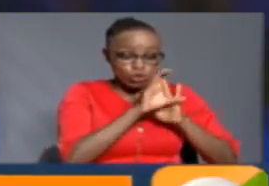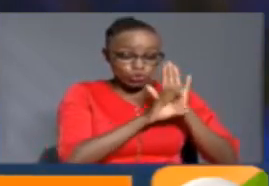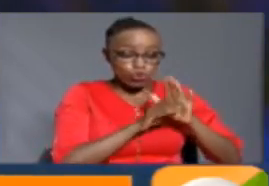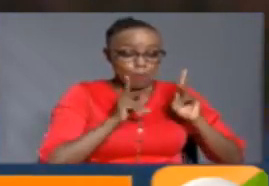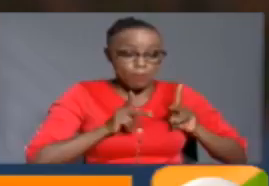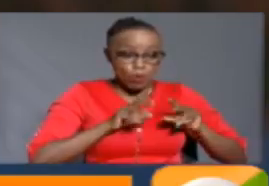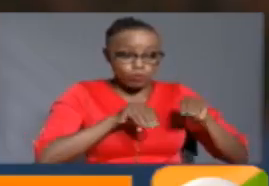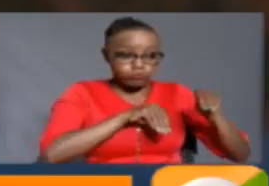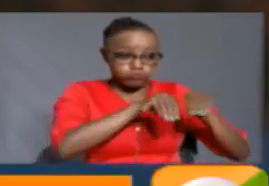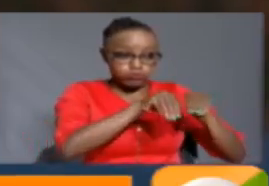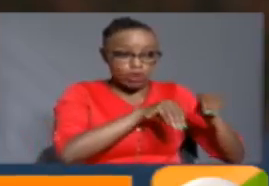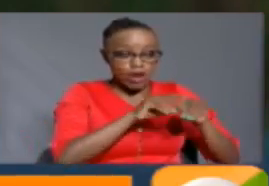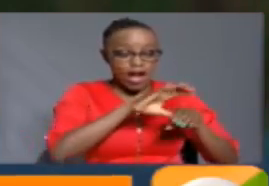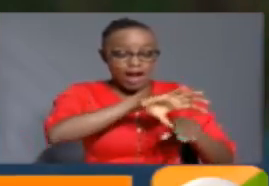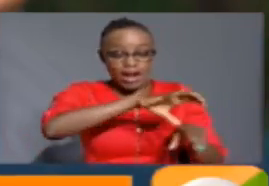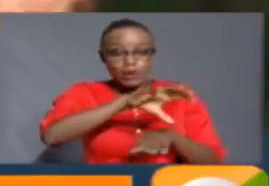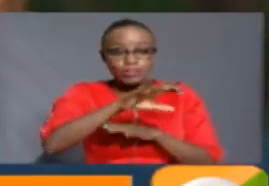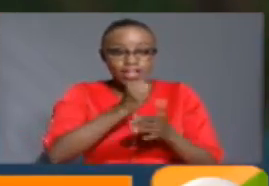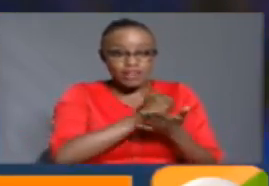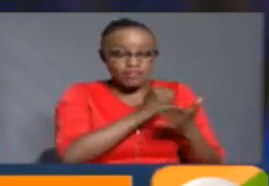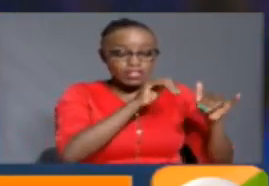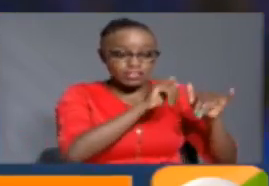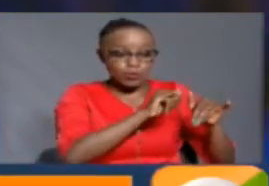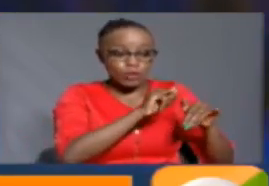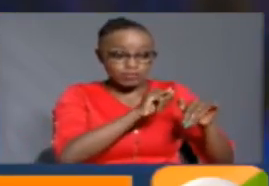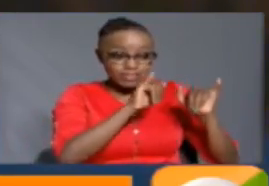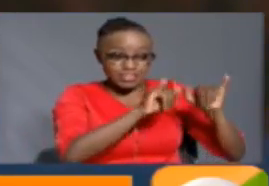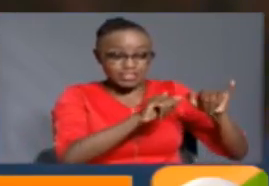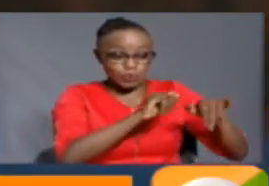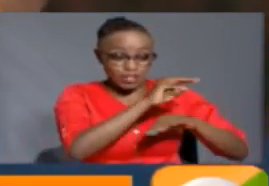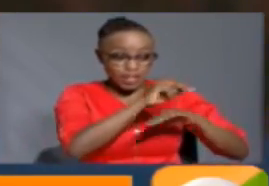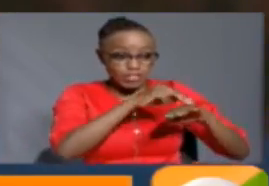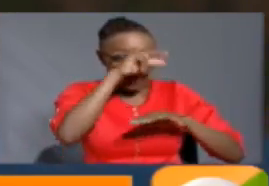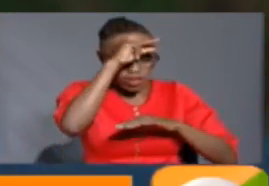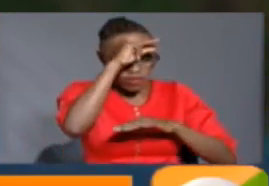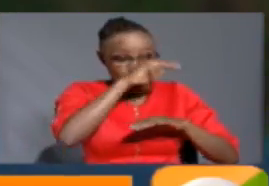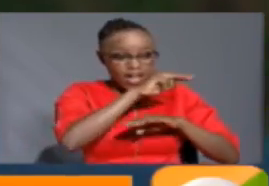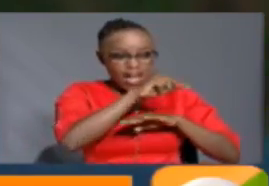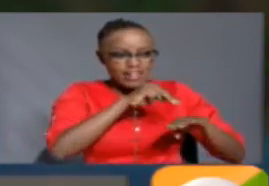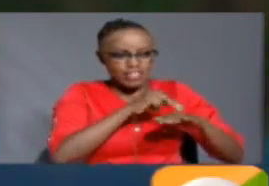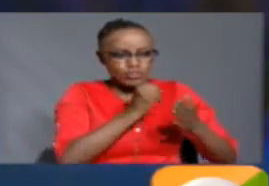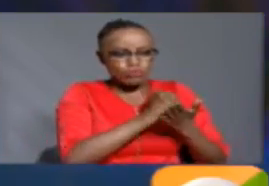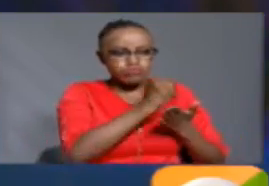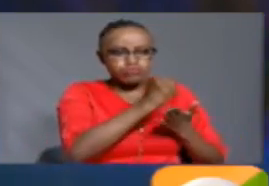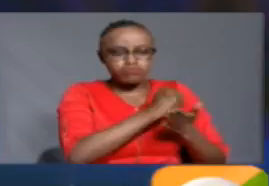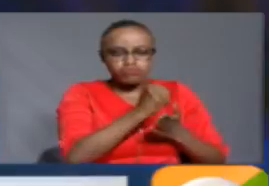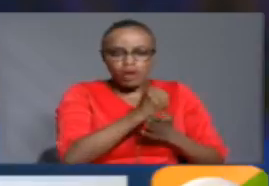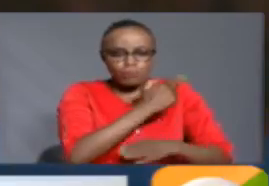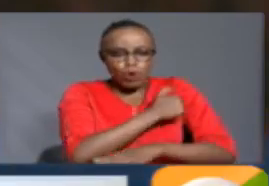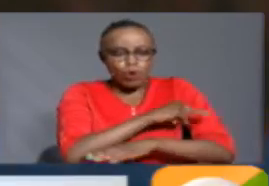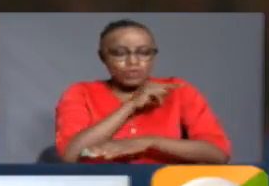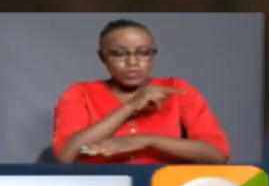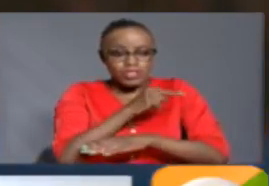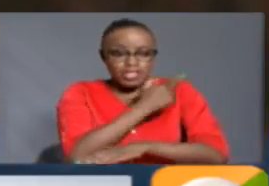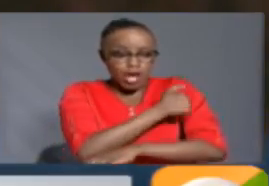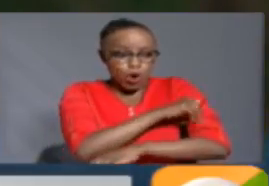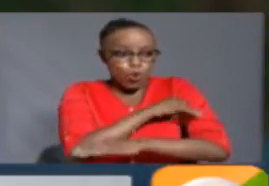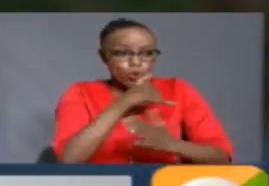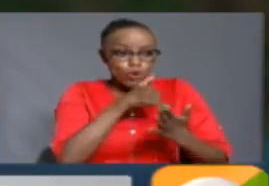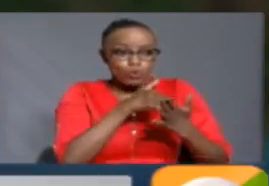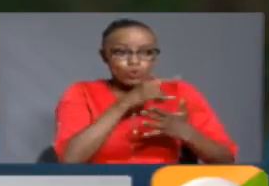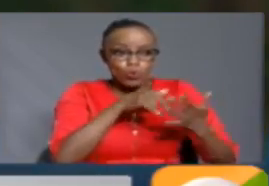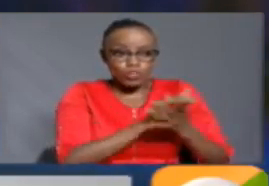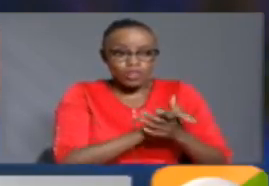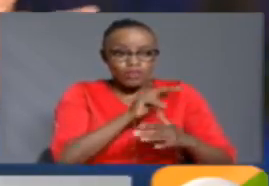national referral health facilities will remain with the national government. What are the national referral health facilities? These are facilities that constituted